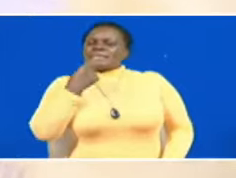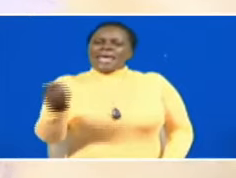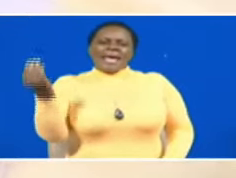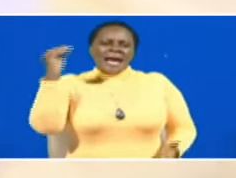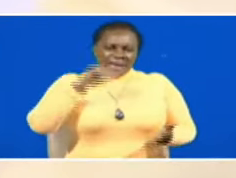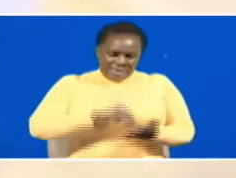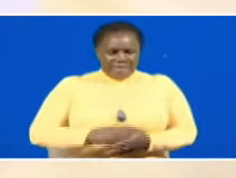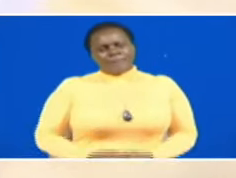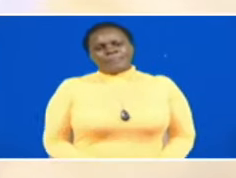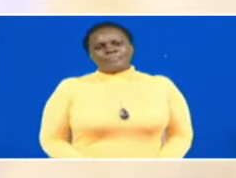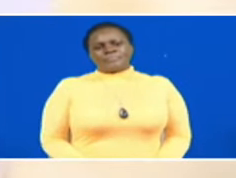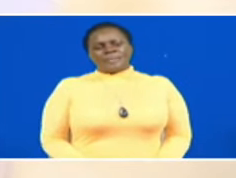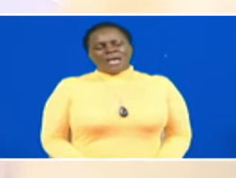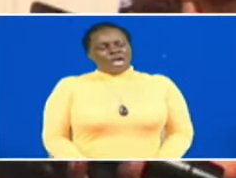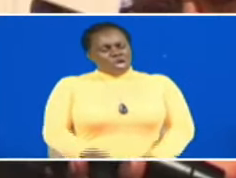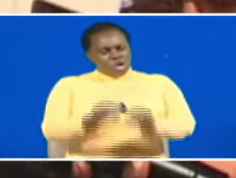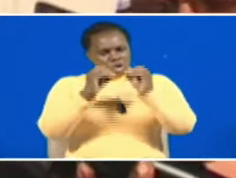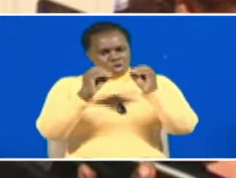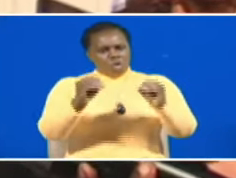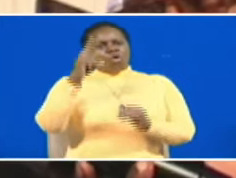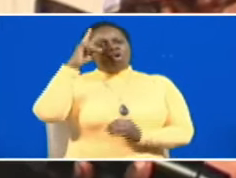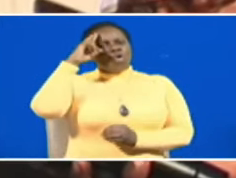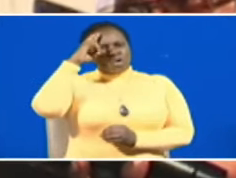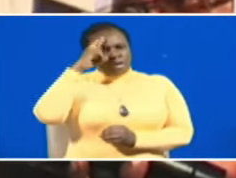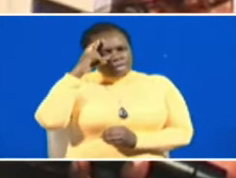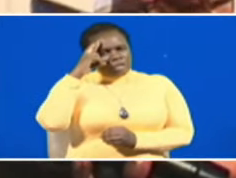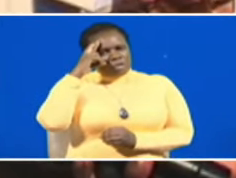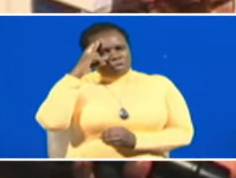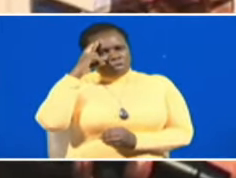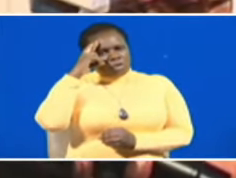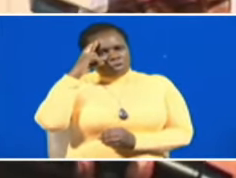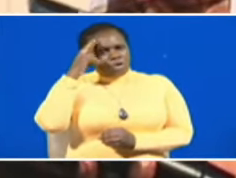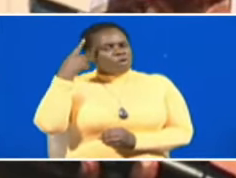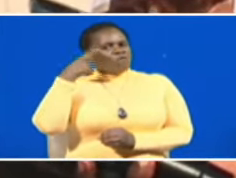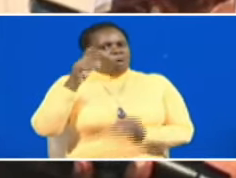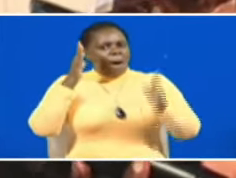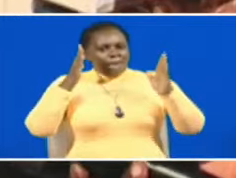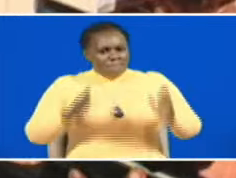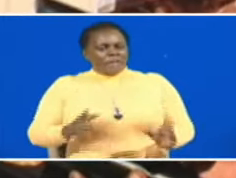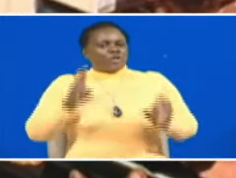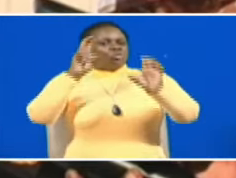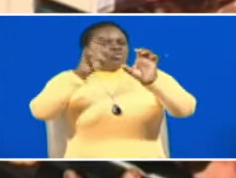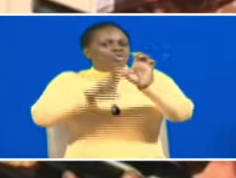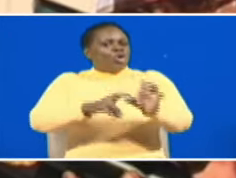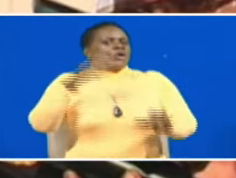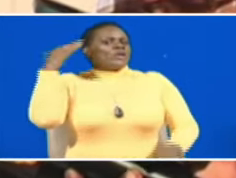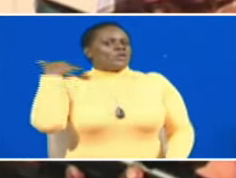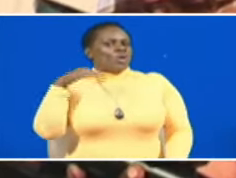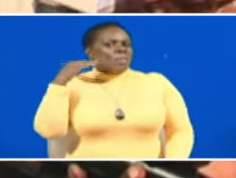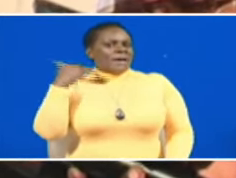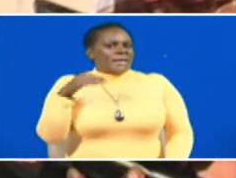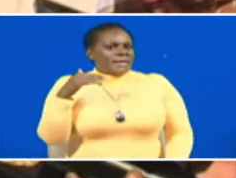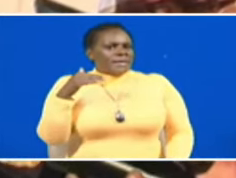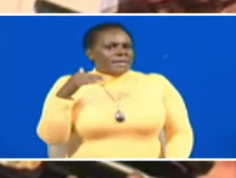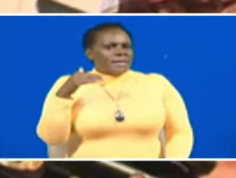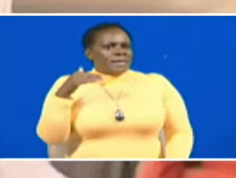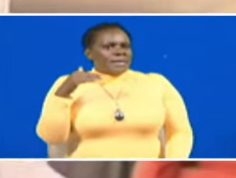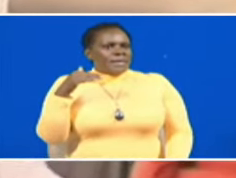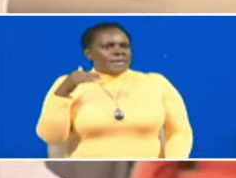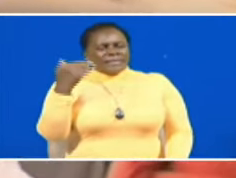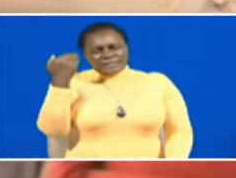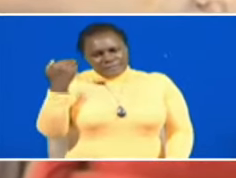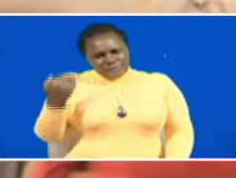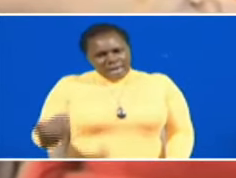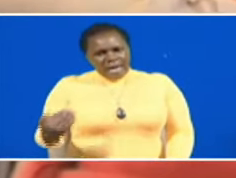tena. Hakuna jambo lolote ambalo kwamba ni sababu ya mtu kuingia katika uhalifu. Mtoto